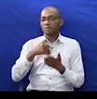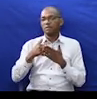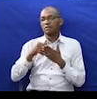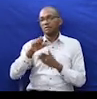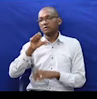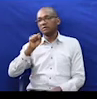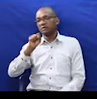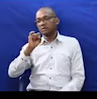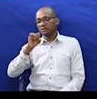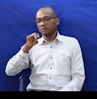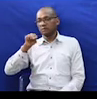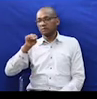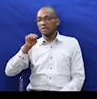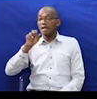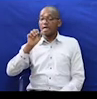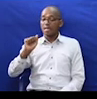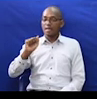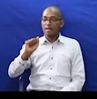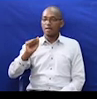means sine A